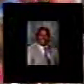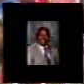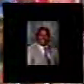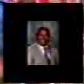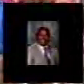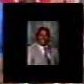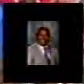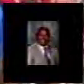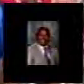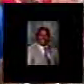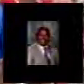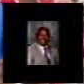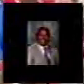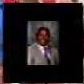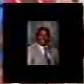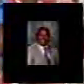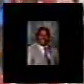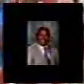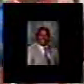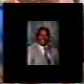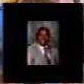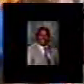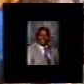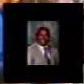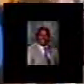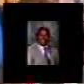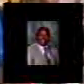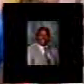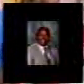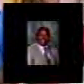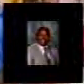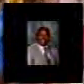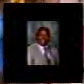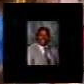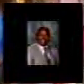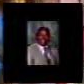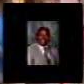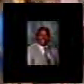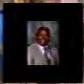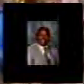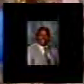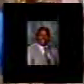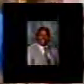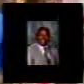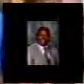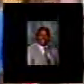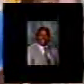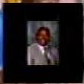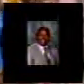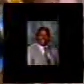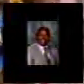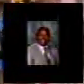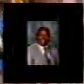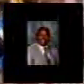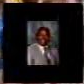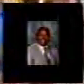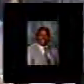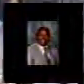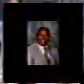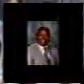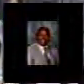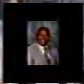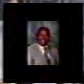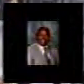Omega. Hey, you are worthy of my praises today. You are worthy of